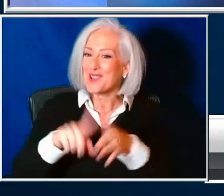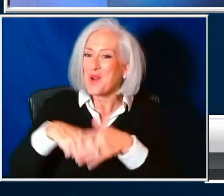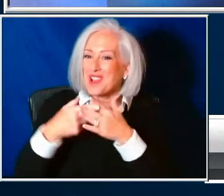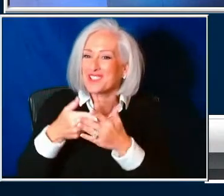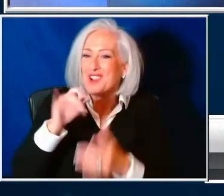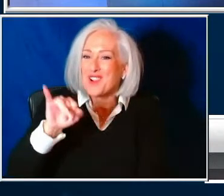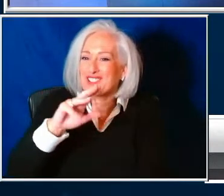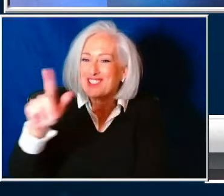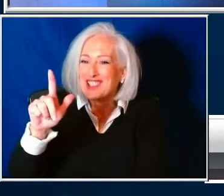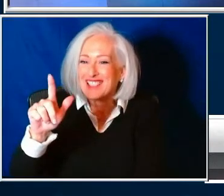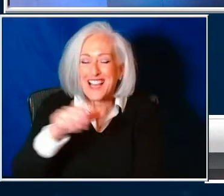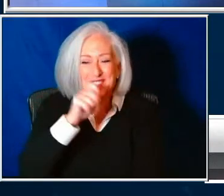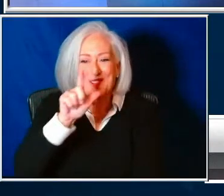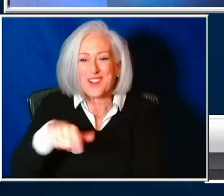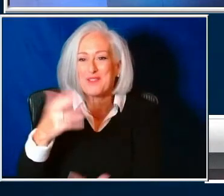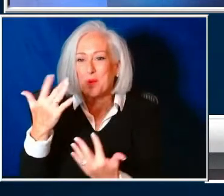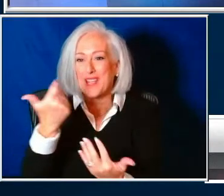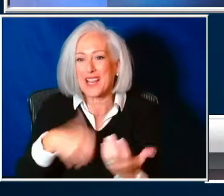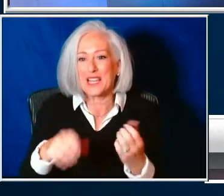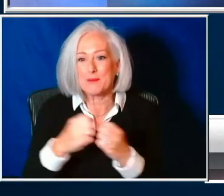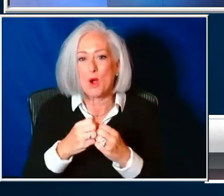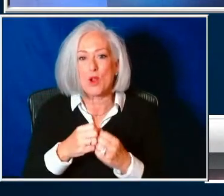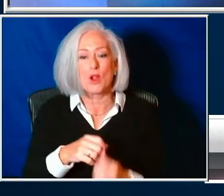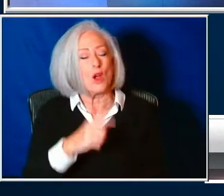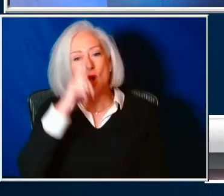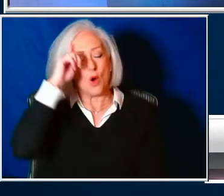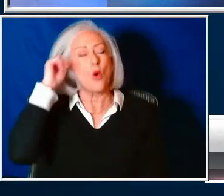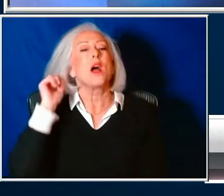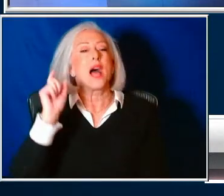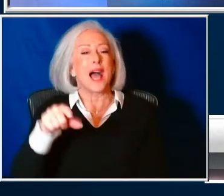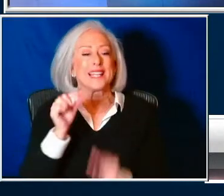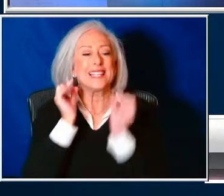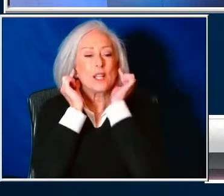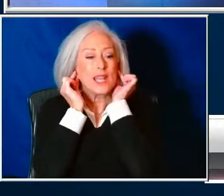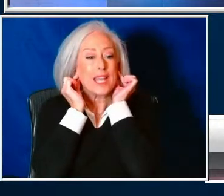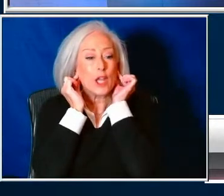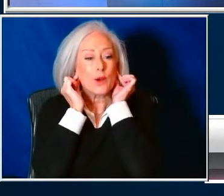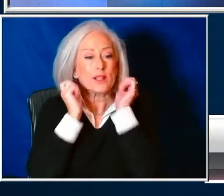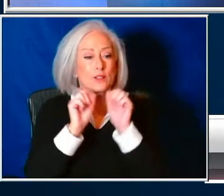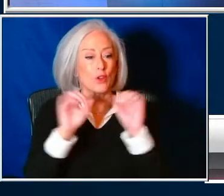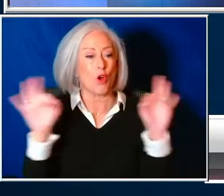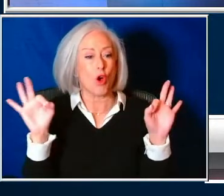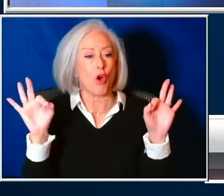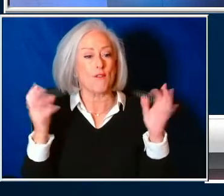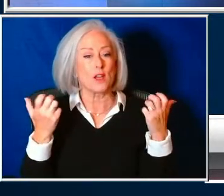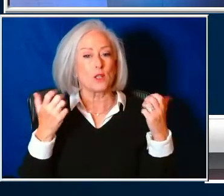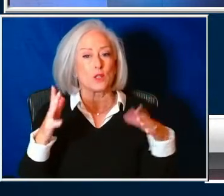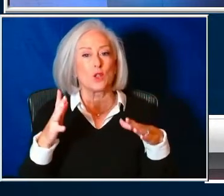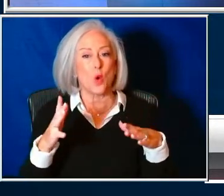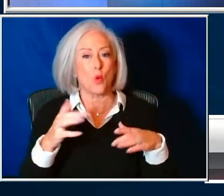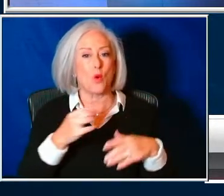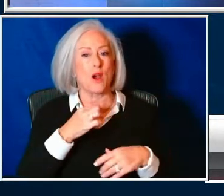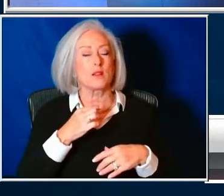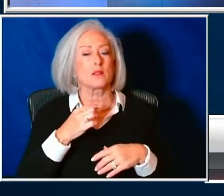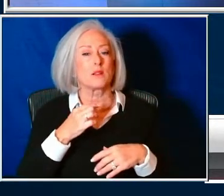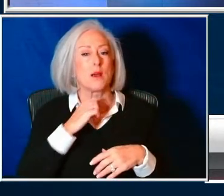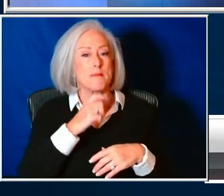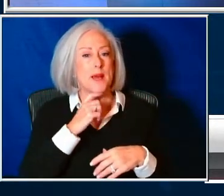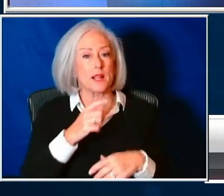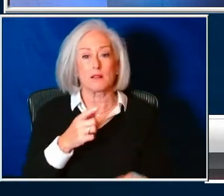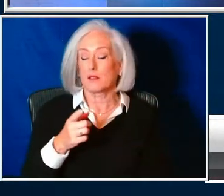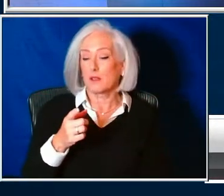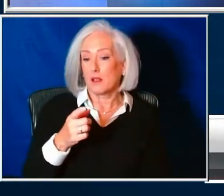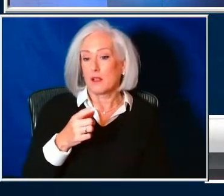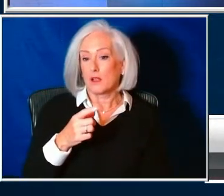Right. I did have to take my earrings out, right? Because you don't want metal, and take my necklace off. You actually don't need